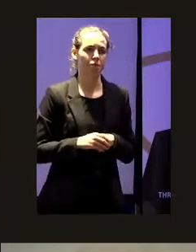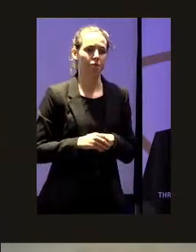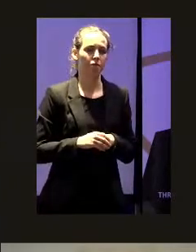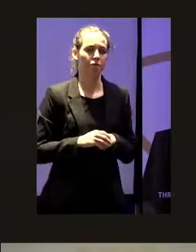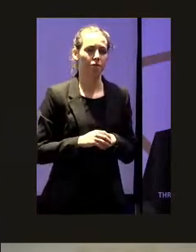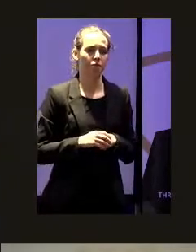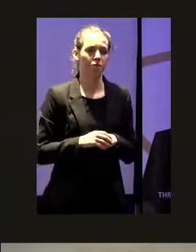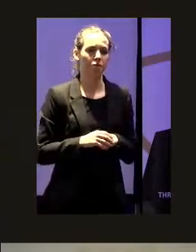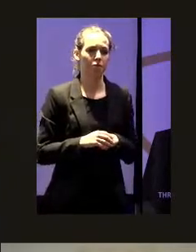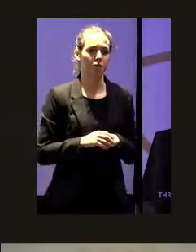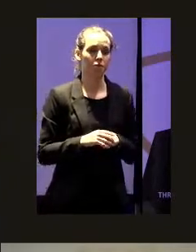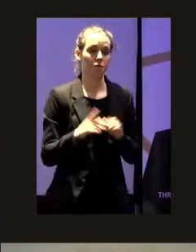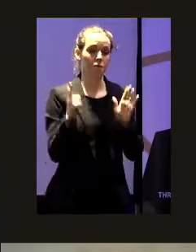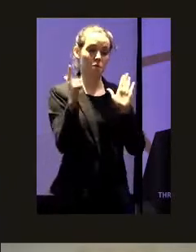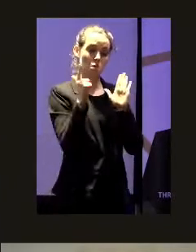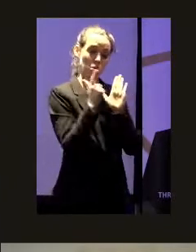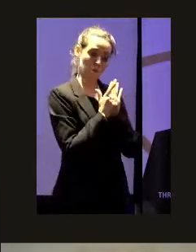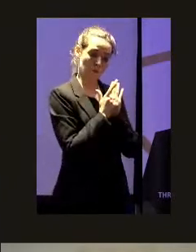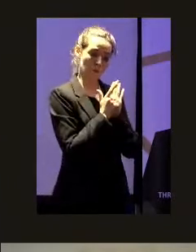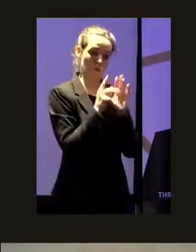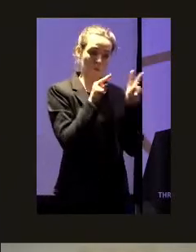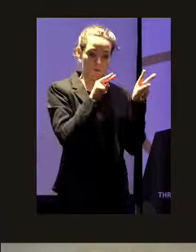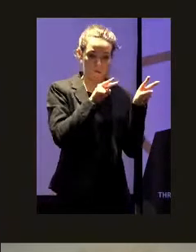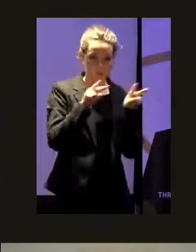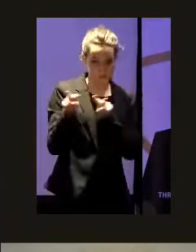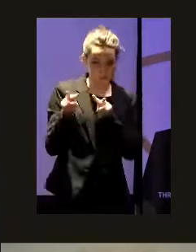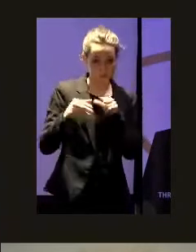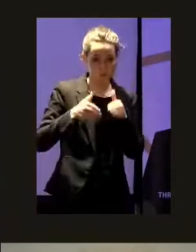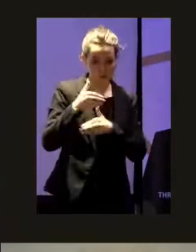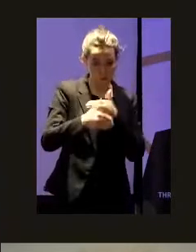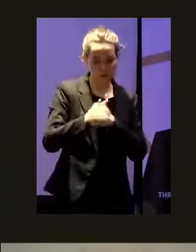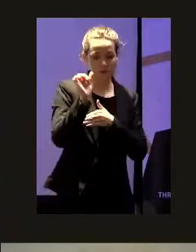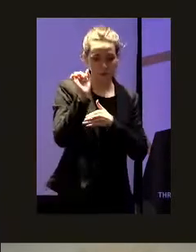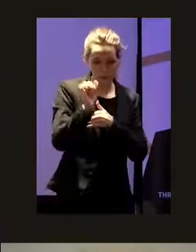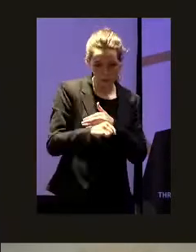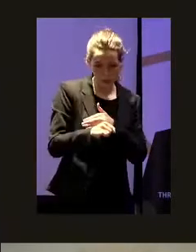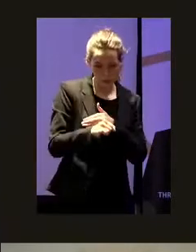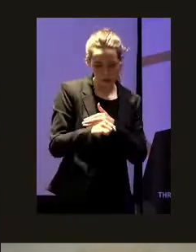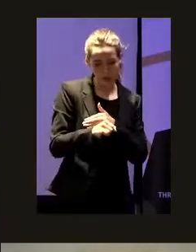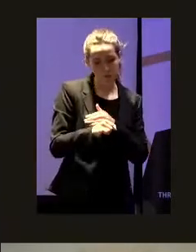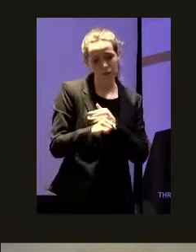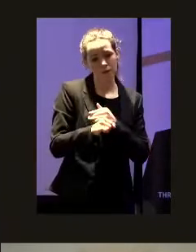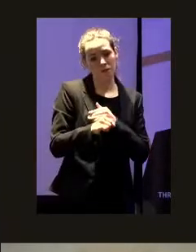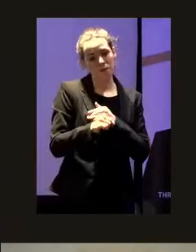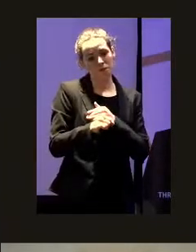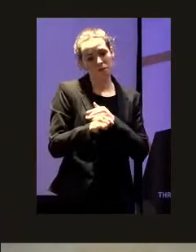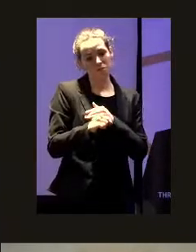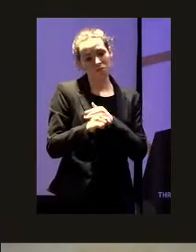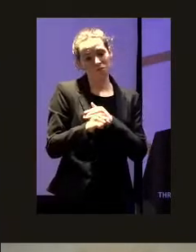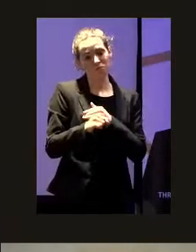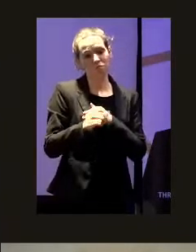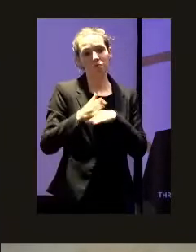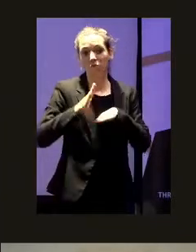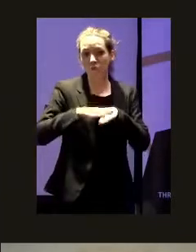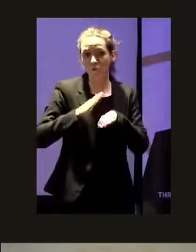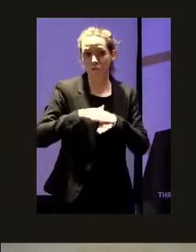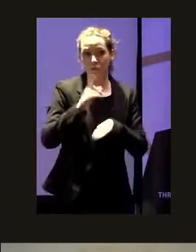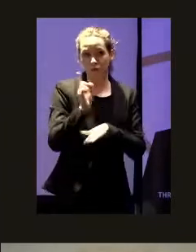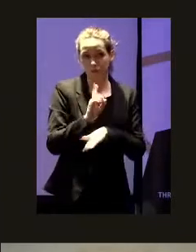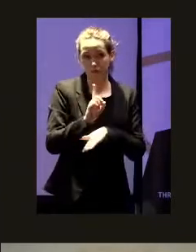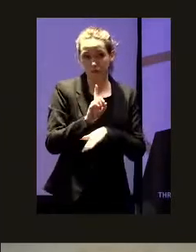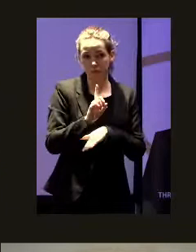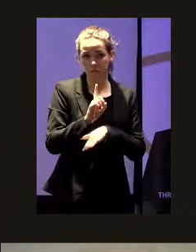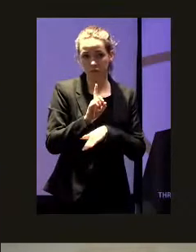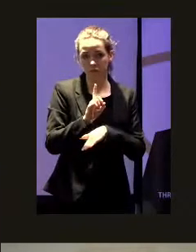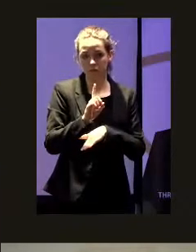from the legislative review process, we are tasked with developing policy or a